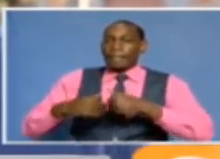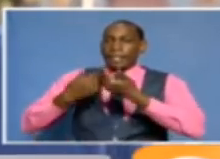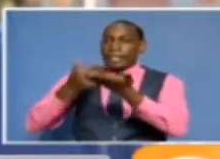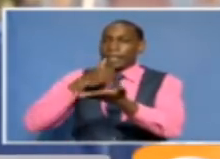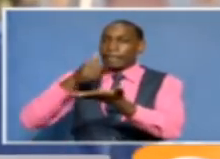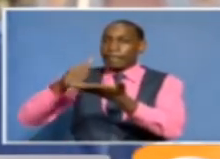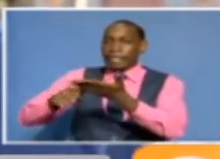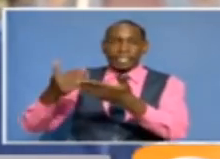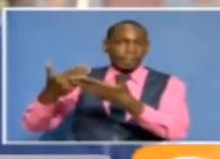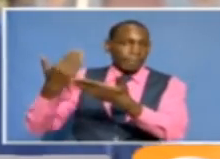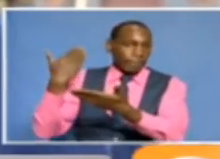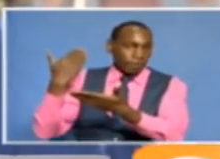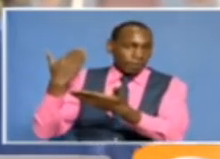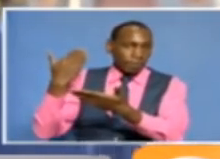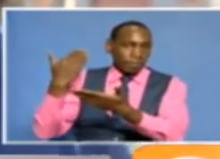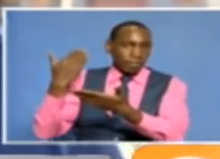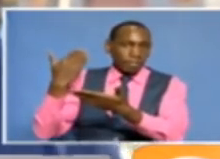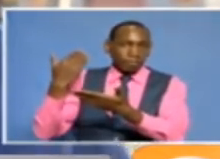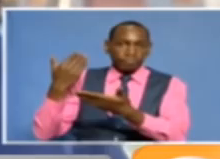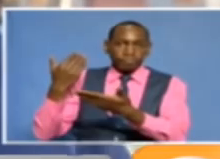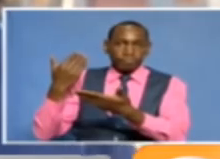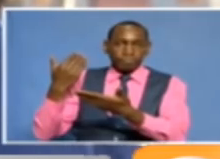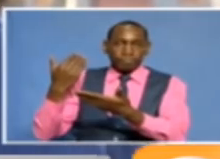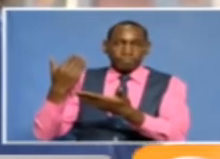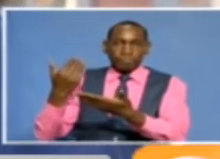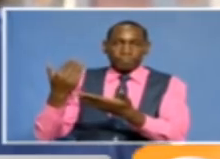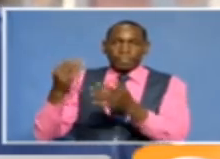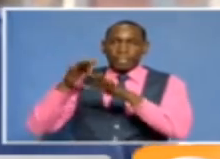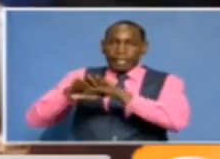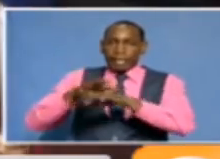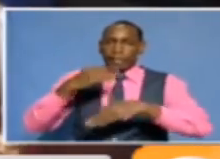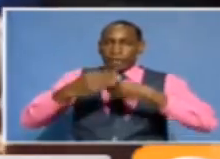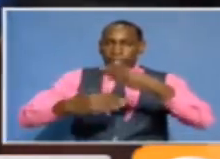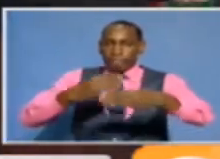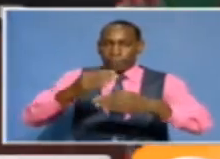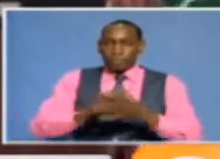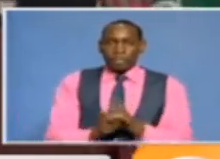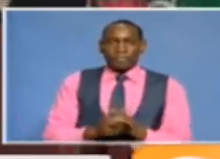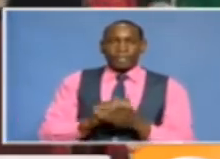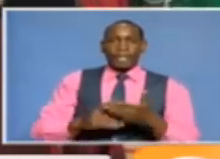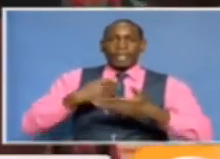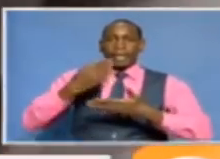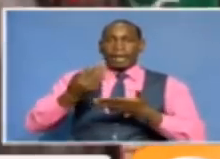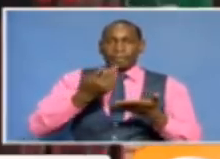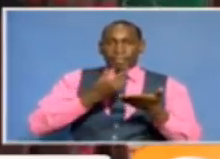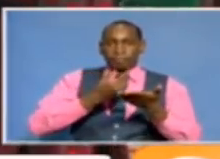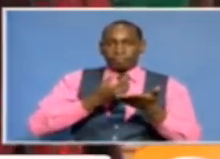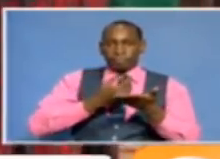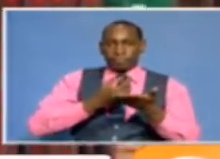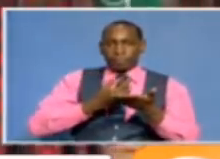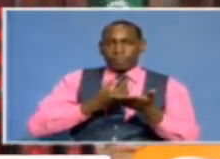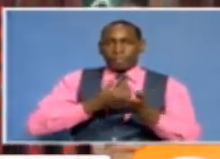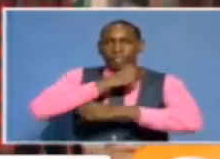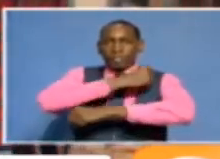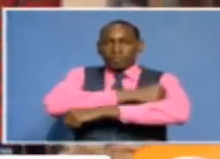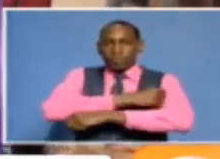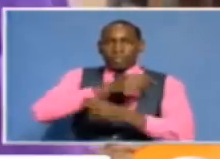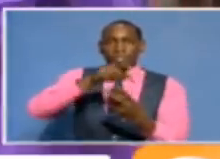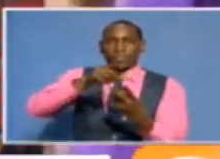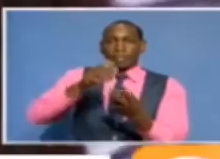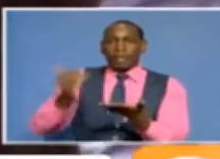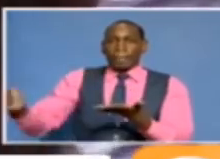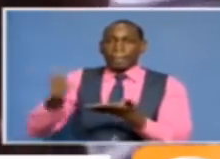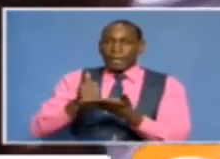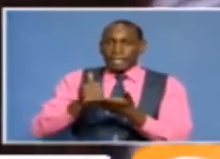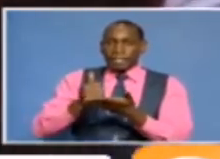letters in advance, regularize the process. After feeling dissatisfied with the schools their children had been